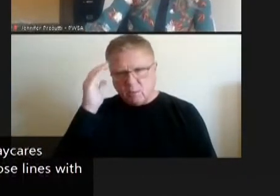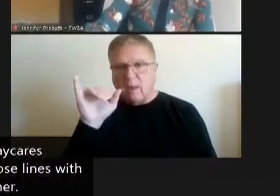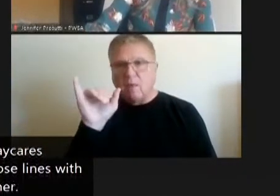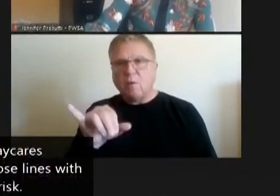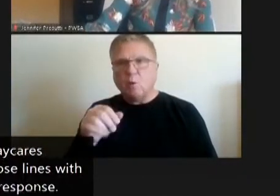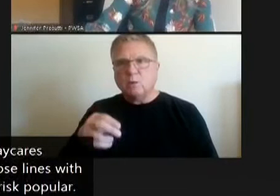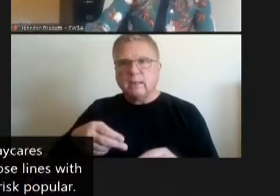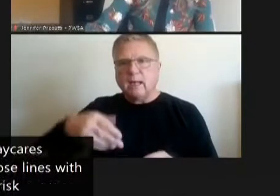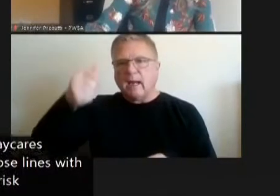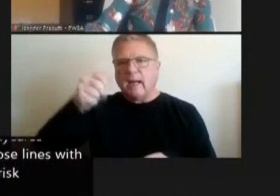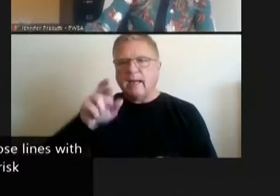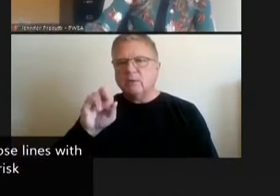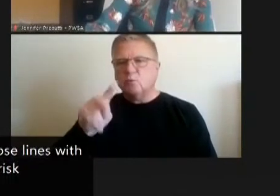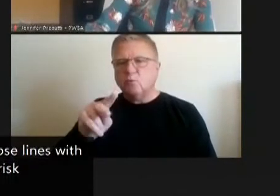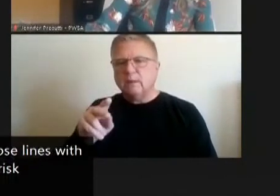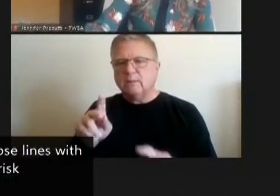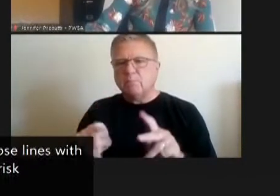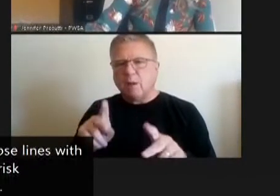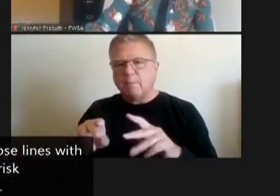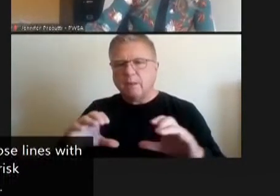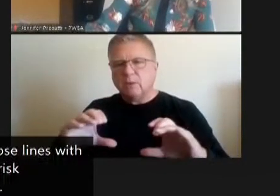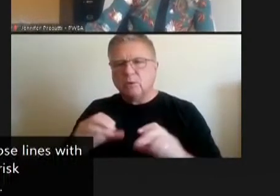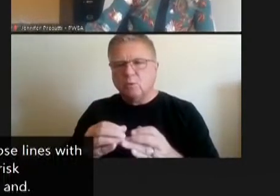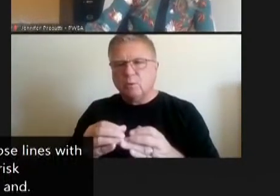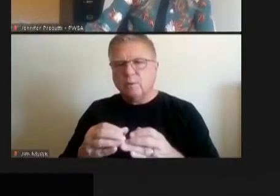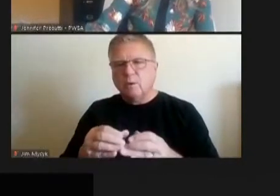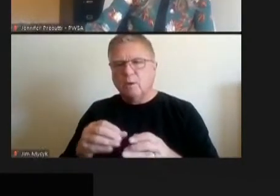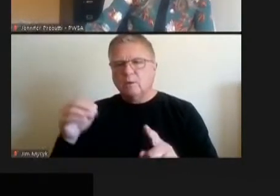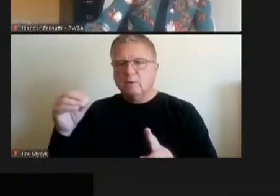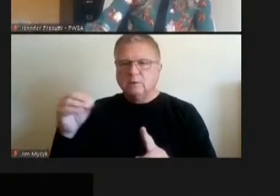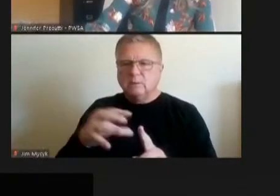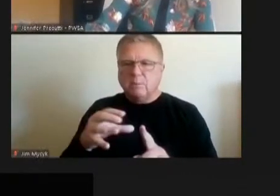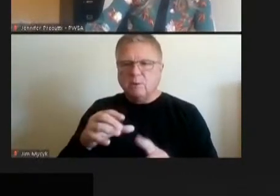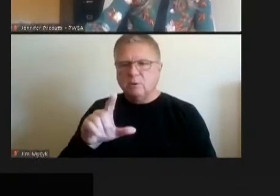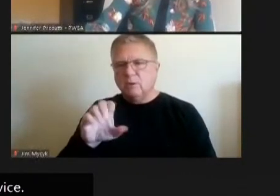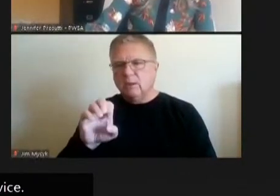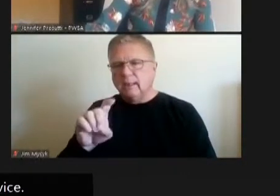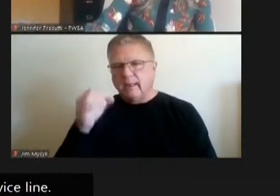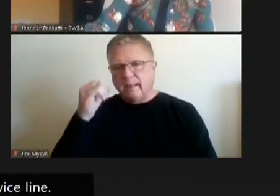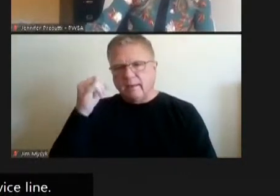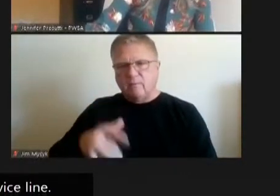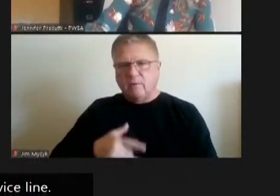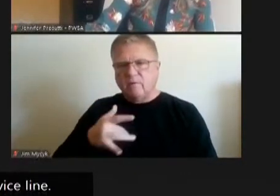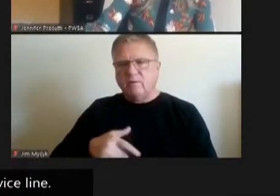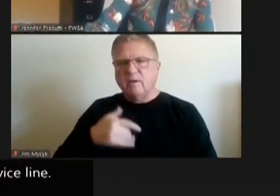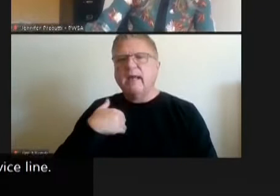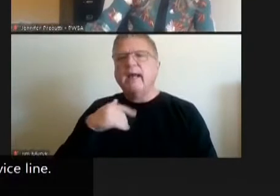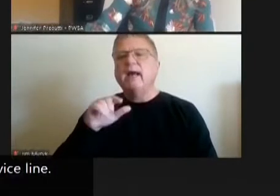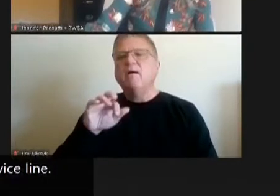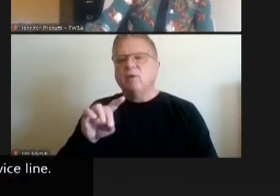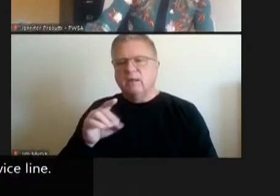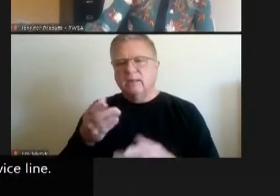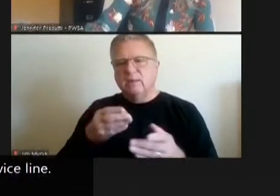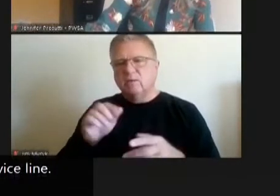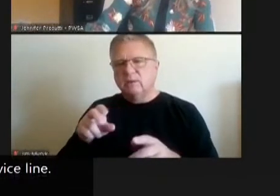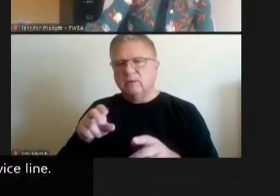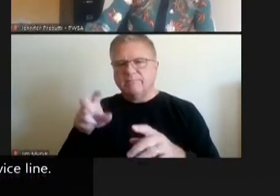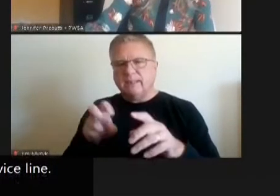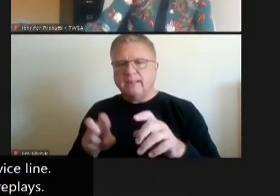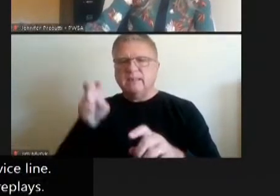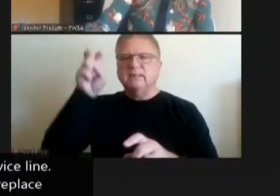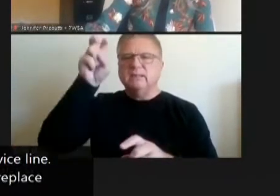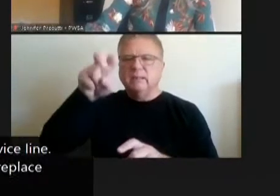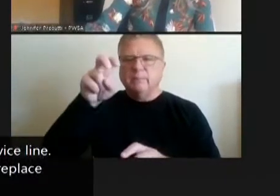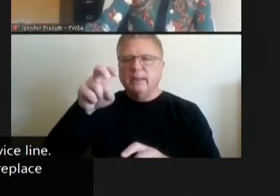risk populations when it comes to lead exposure. And if we believe that they have a lead service line, let's go ahead and jump them in line and replace